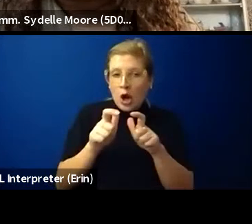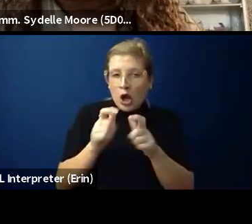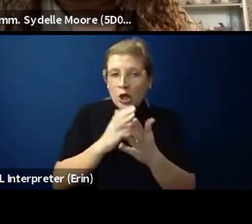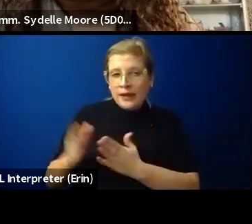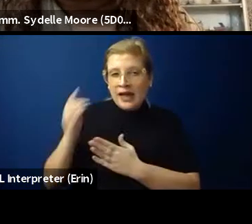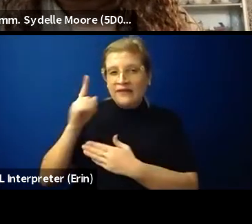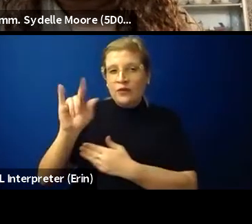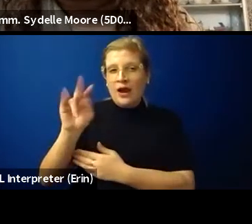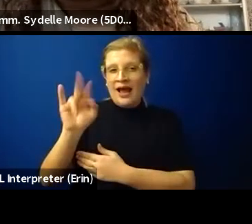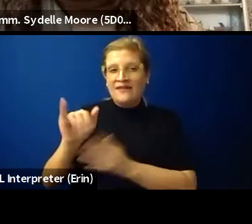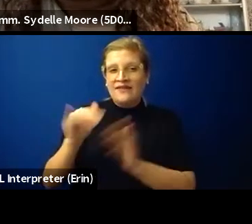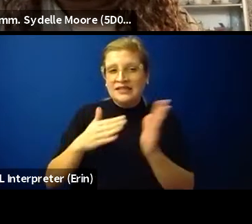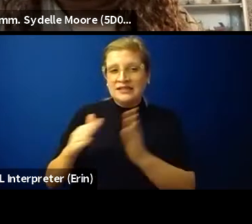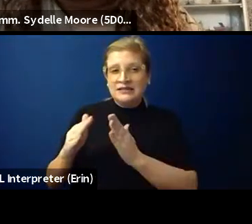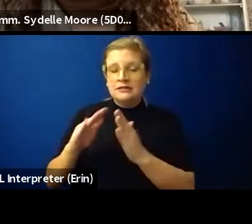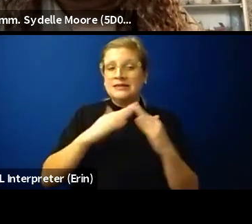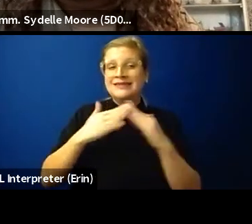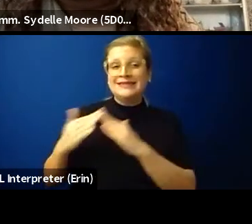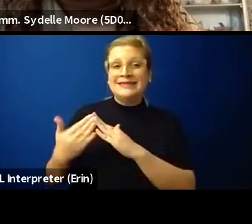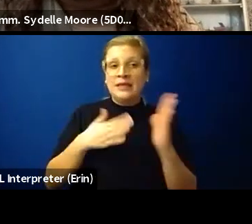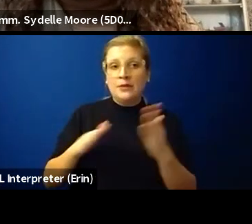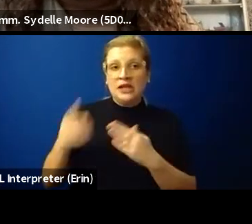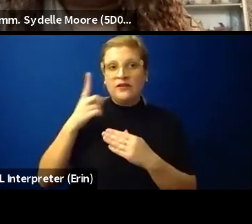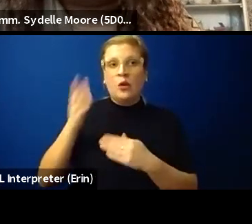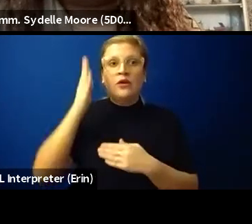community to guide future development.